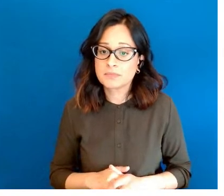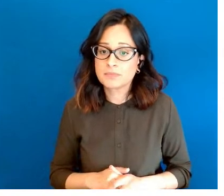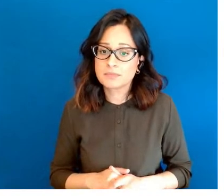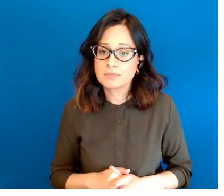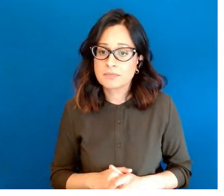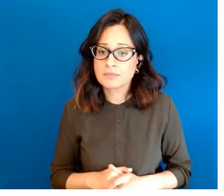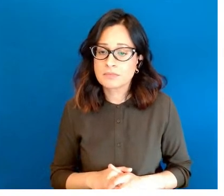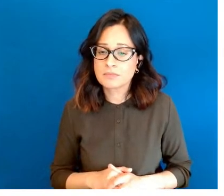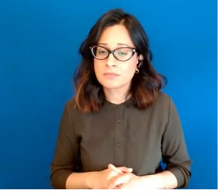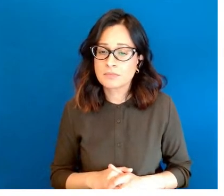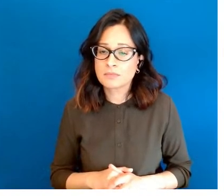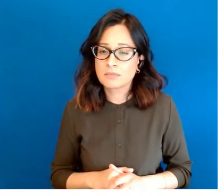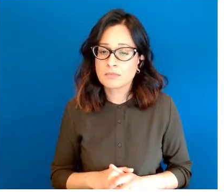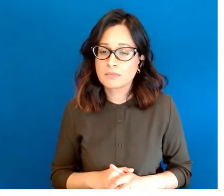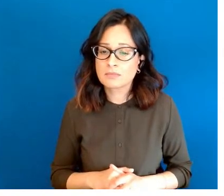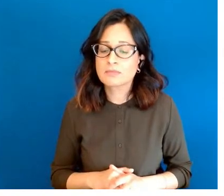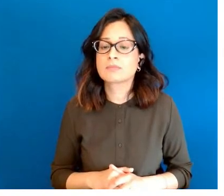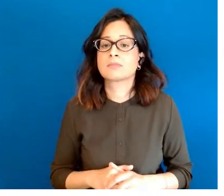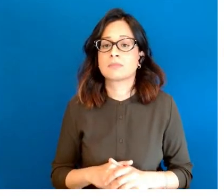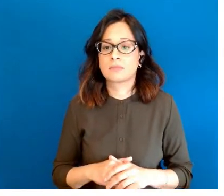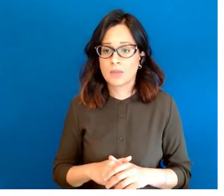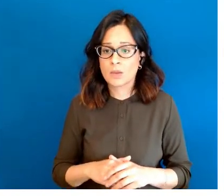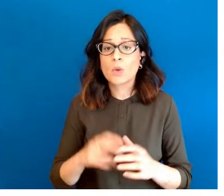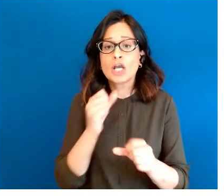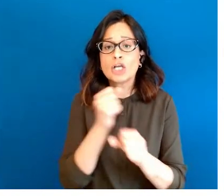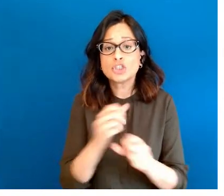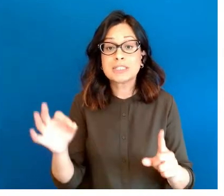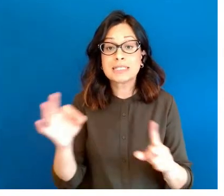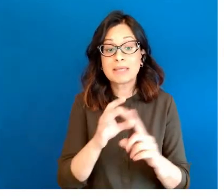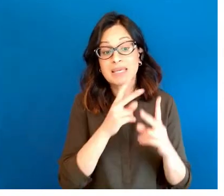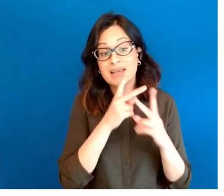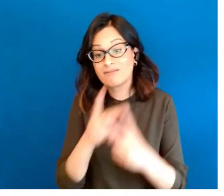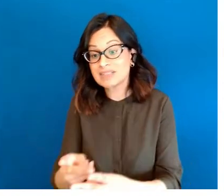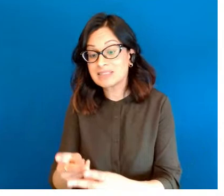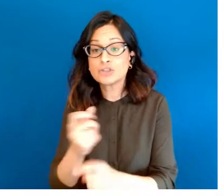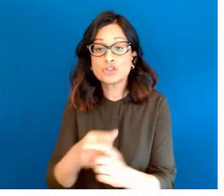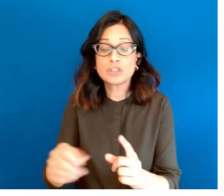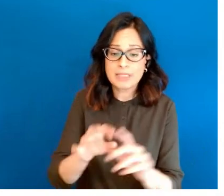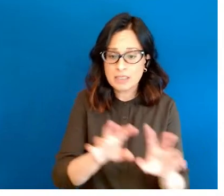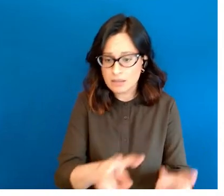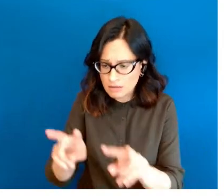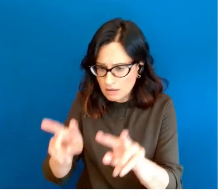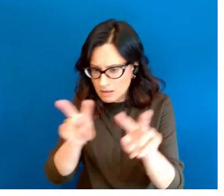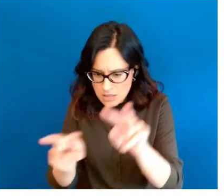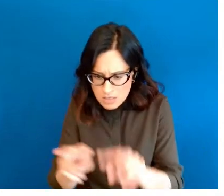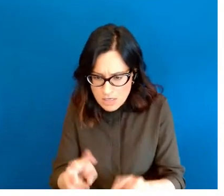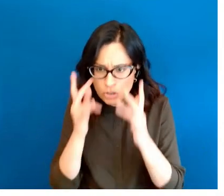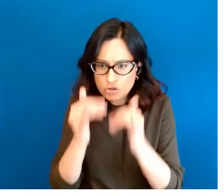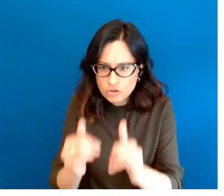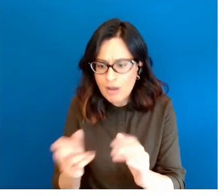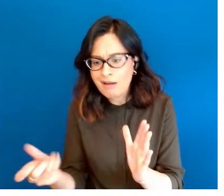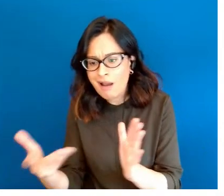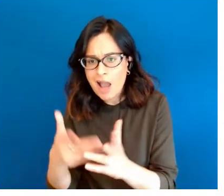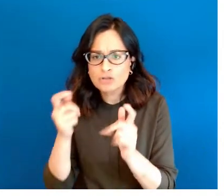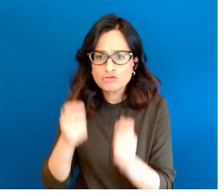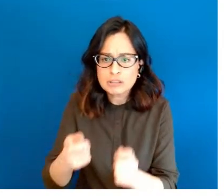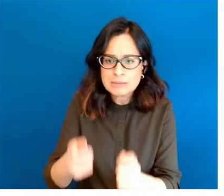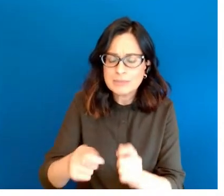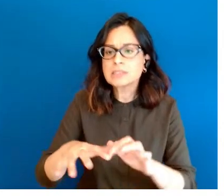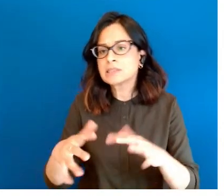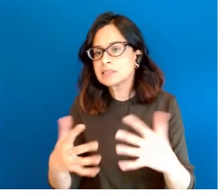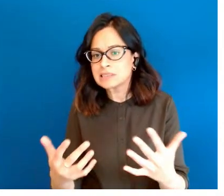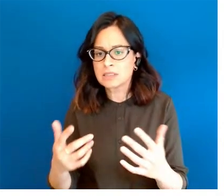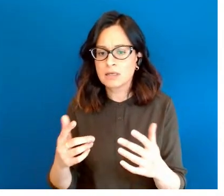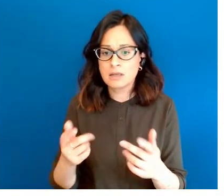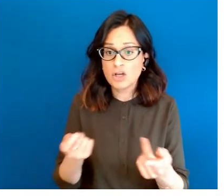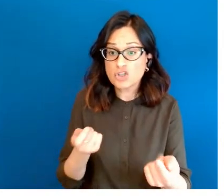Then if they come to see the GP, what does the GP do? The GP checks it all as well, adds in other treatments, and if they don't get control, they